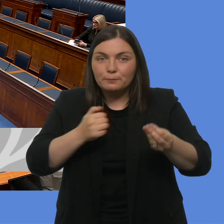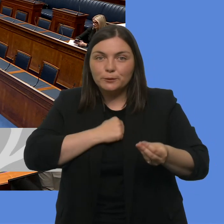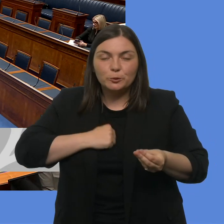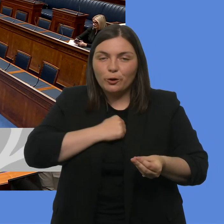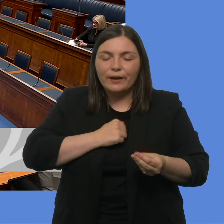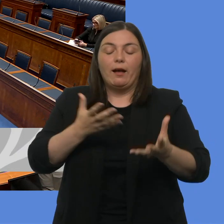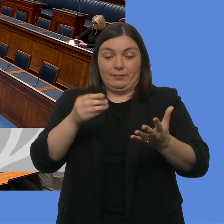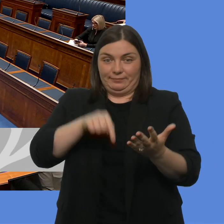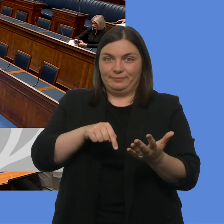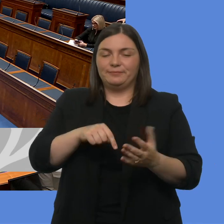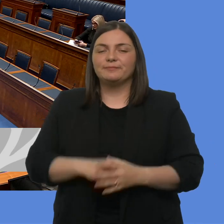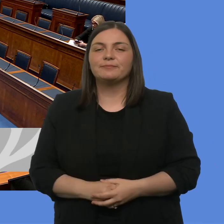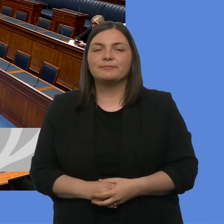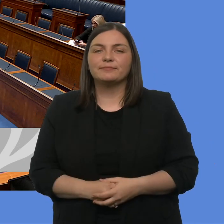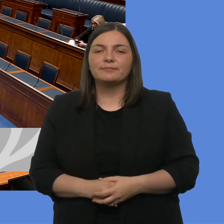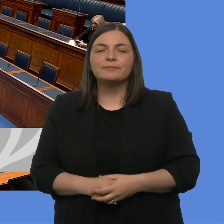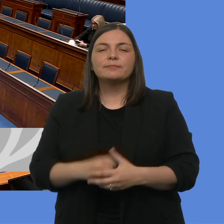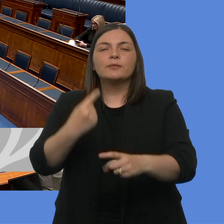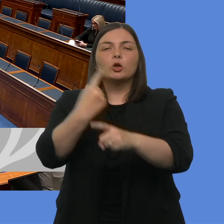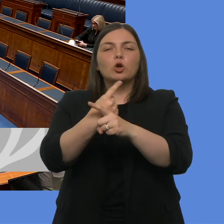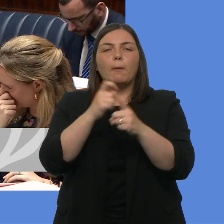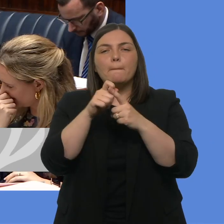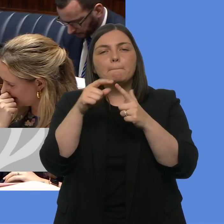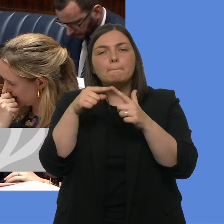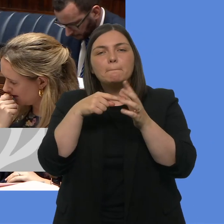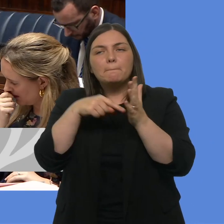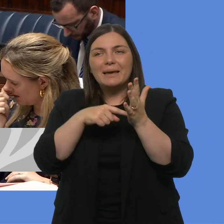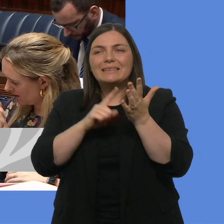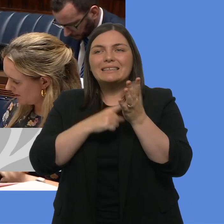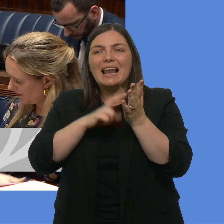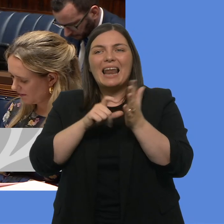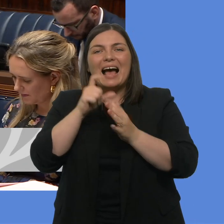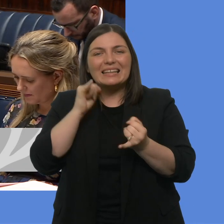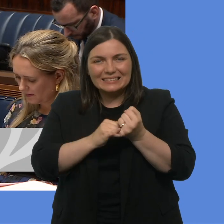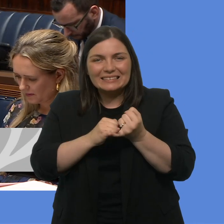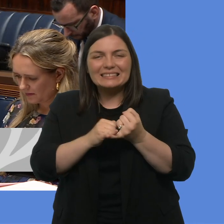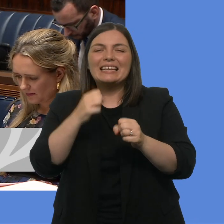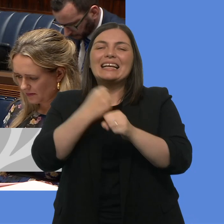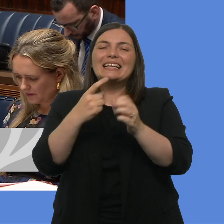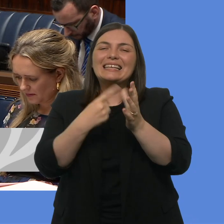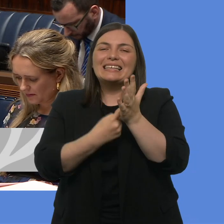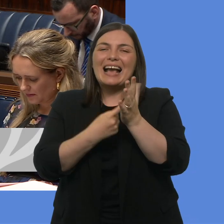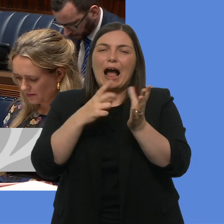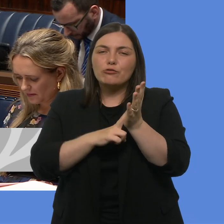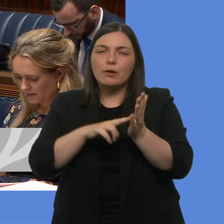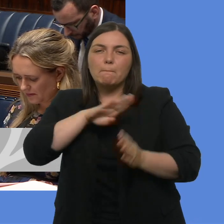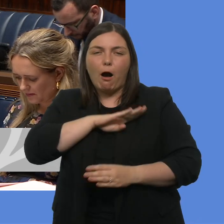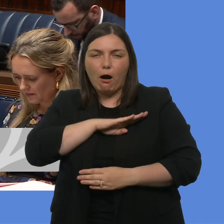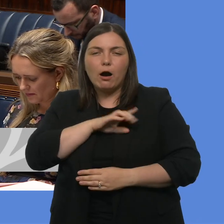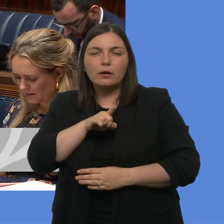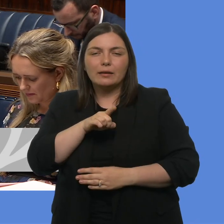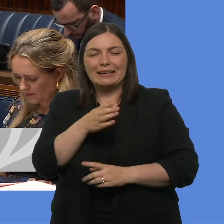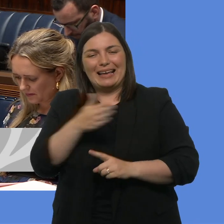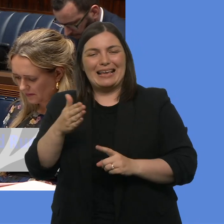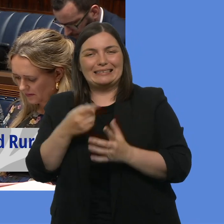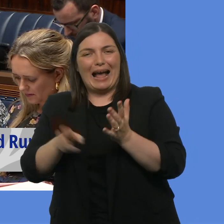Just in terms of the peatlands in Garran Park, in Garran, between East Antrim and North Antrim, could you give an update on